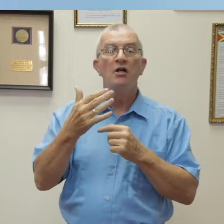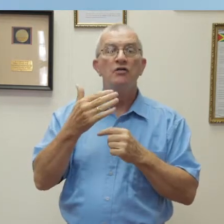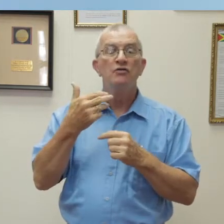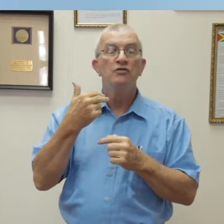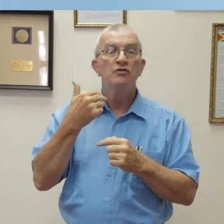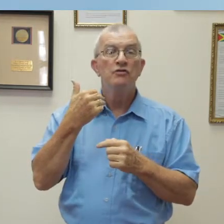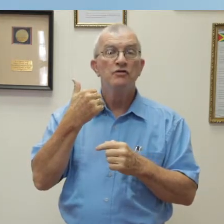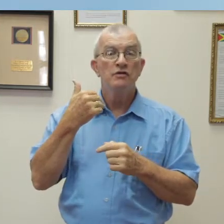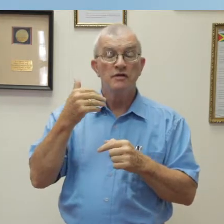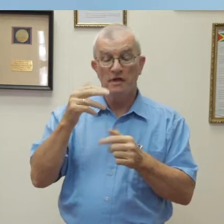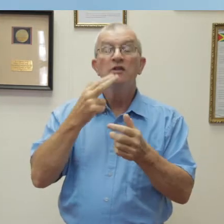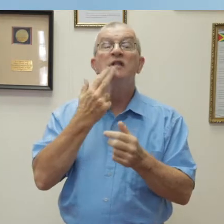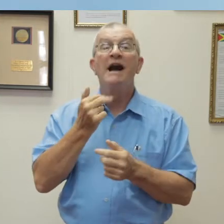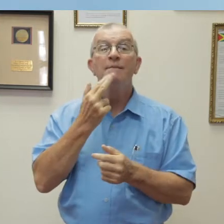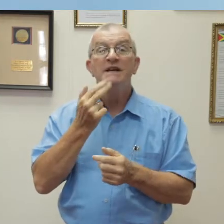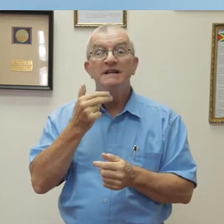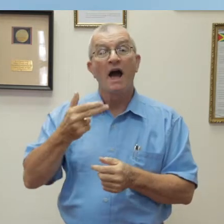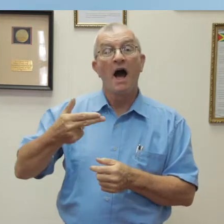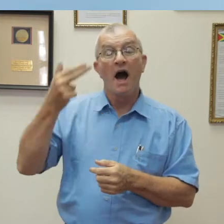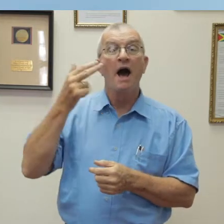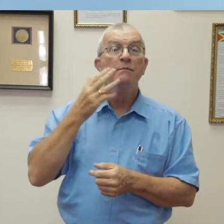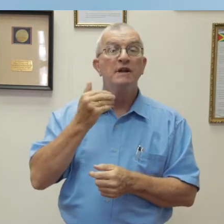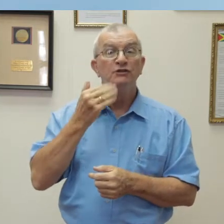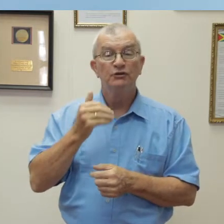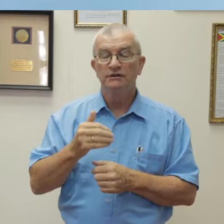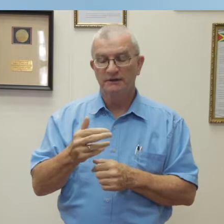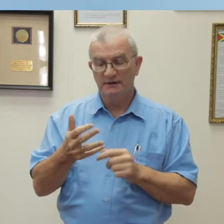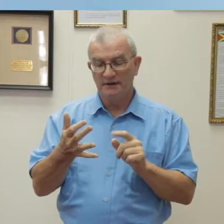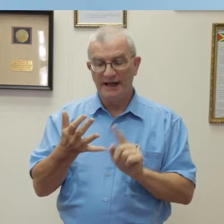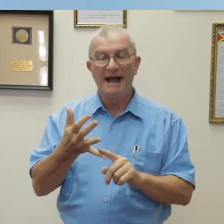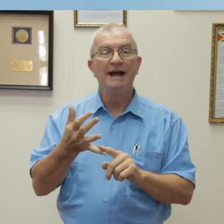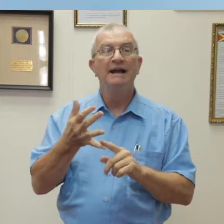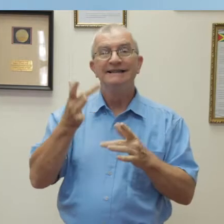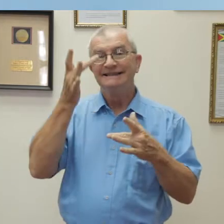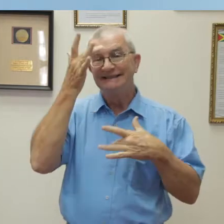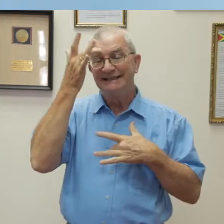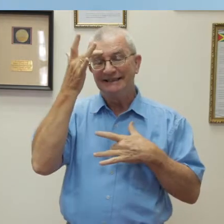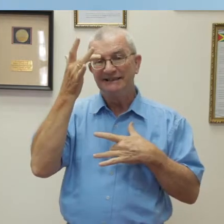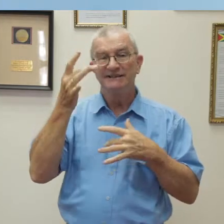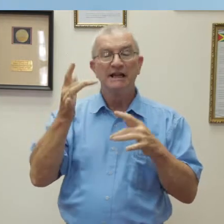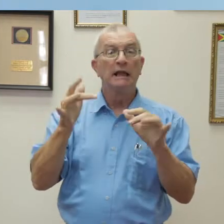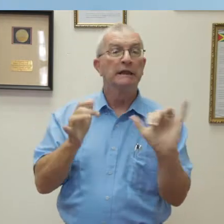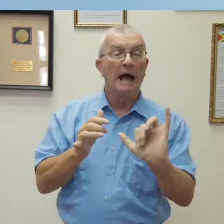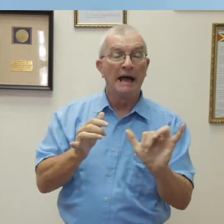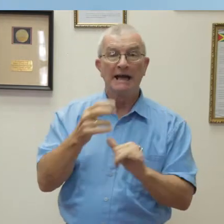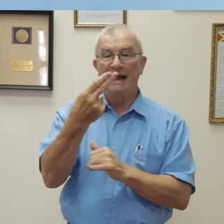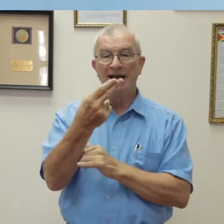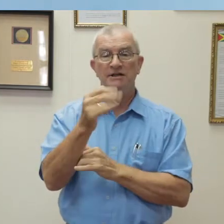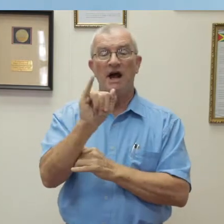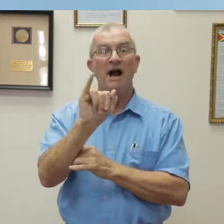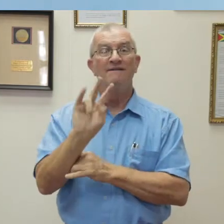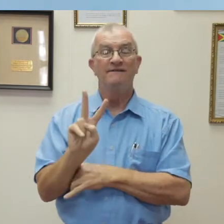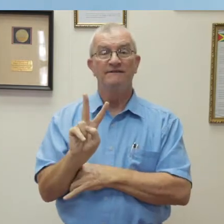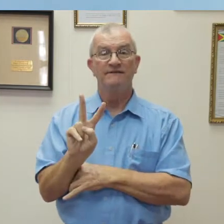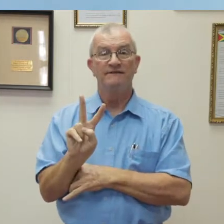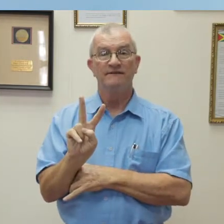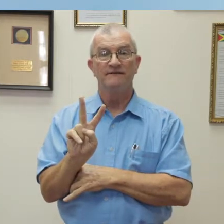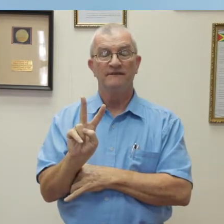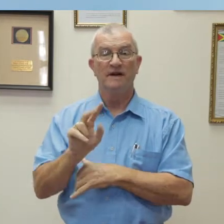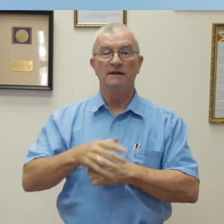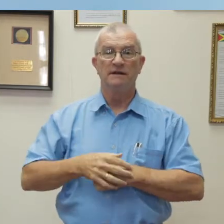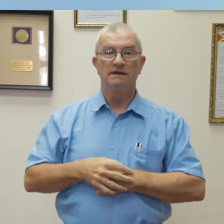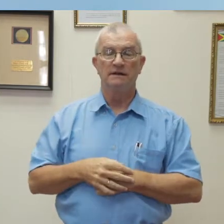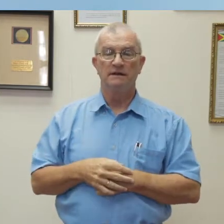sugar. And diseases associated with immune-compromised conditions, such